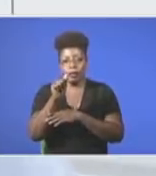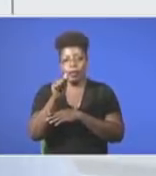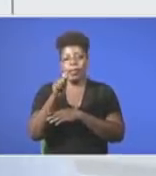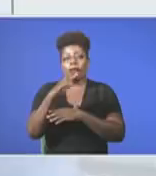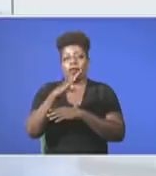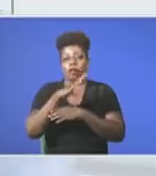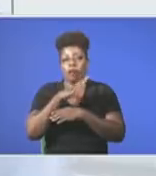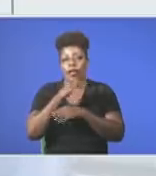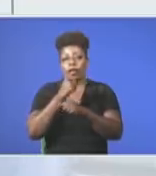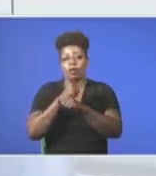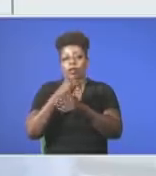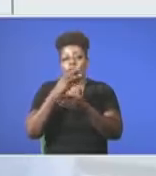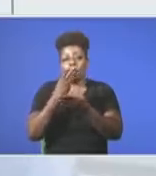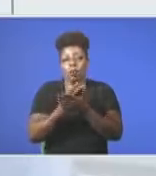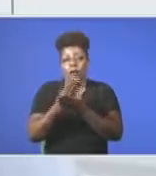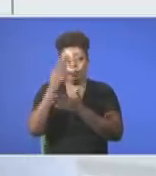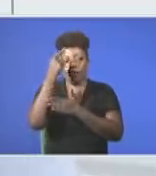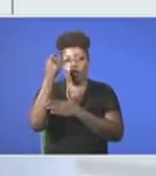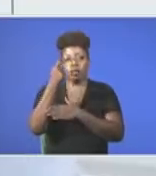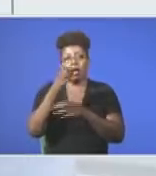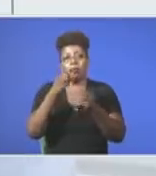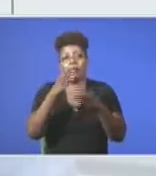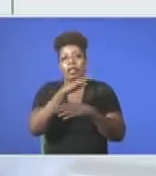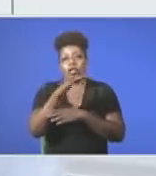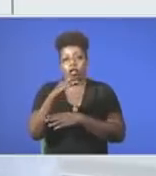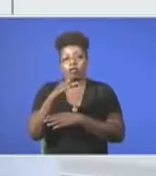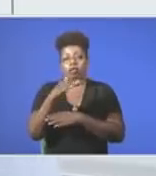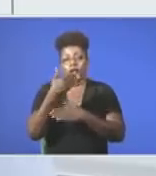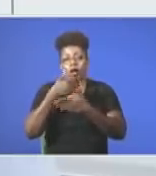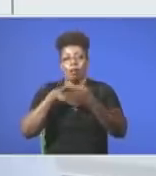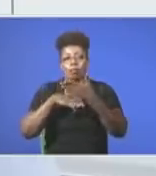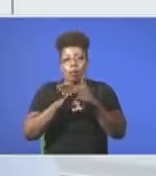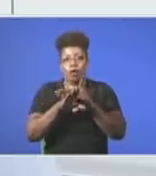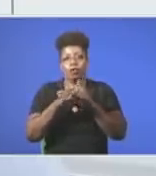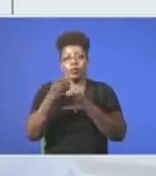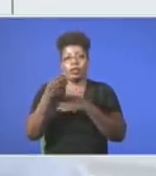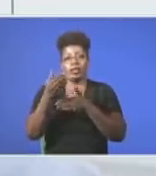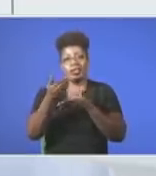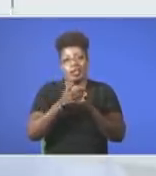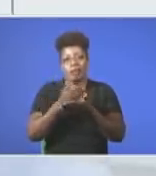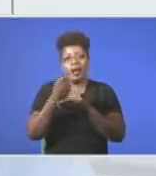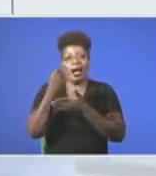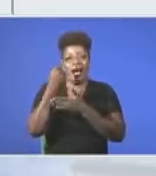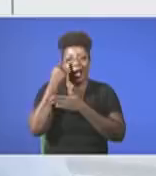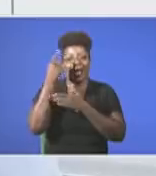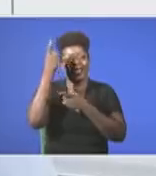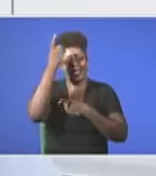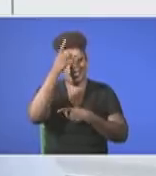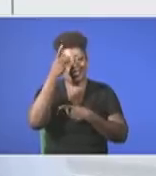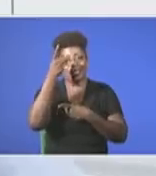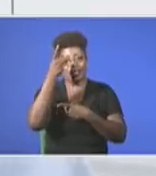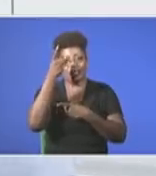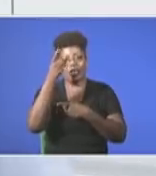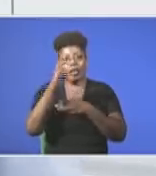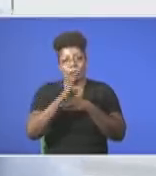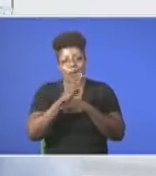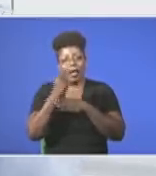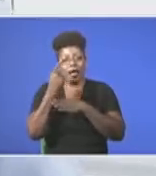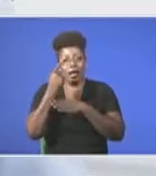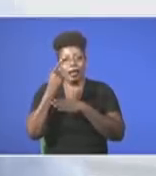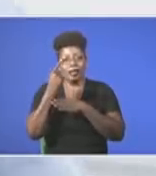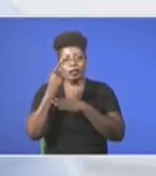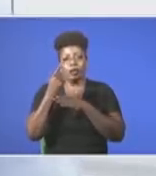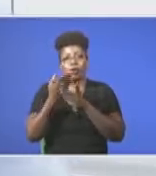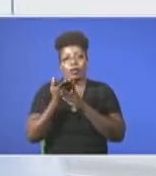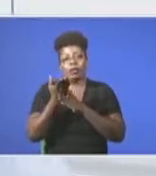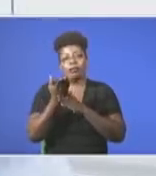properly, because a lot of children are born with congenital eye diseases that can affect their vision throughout their life, right? Then the second thing we do